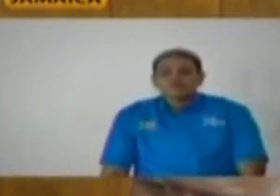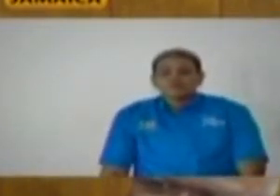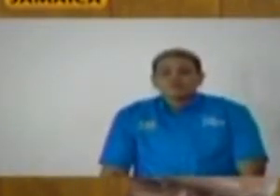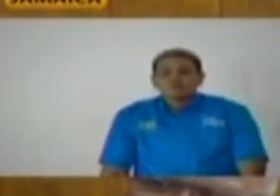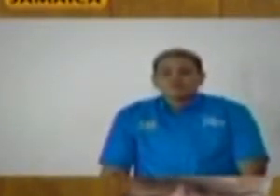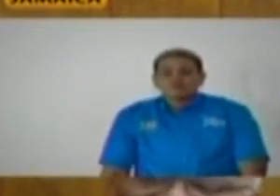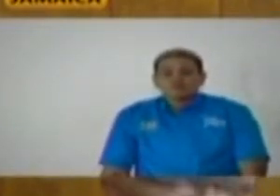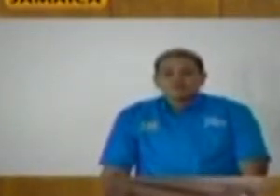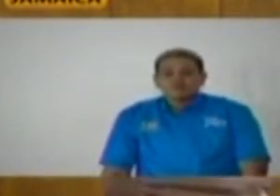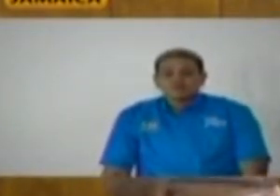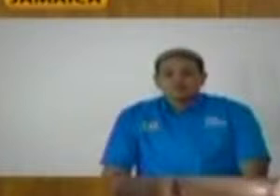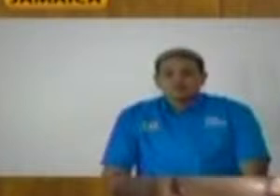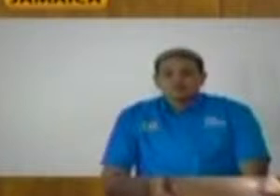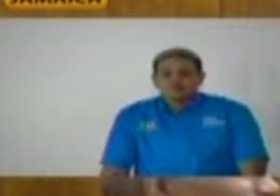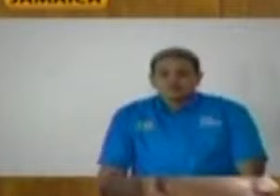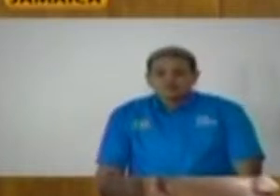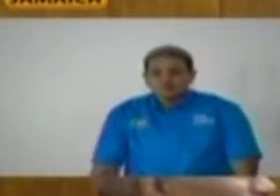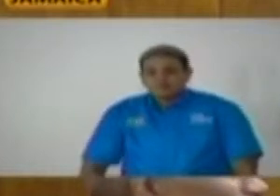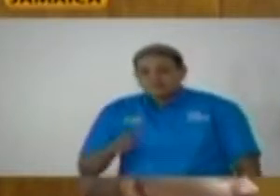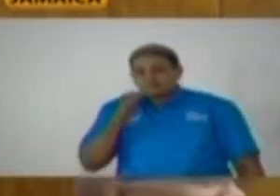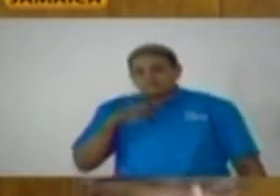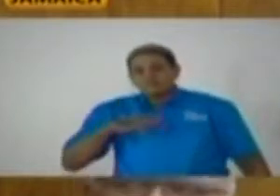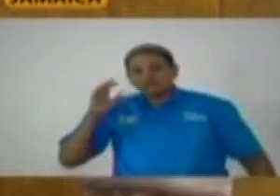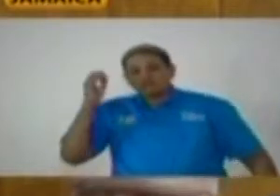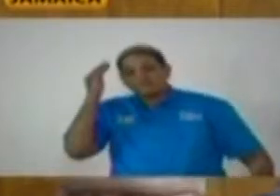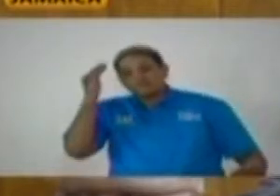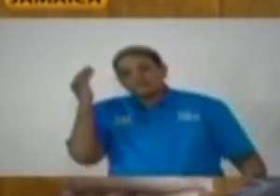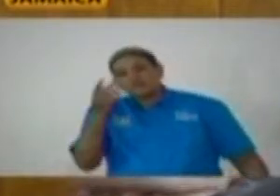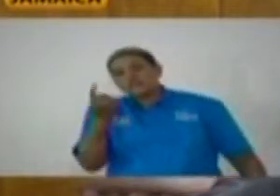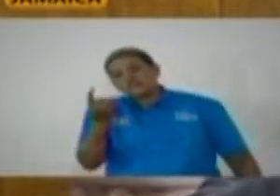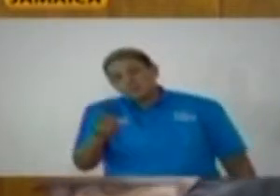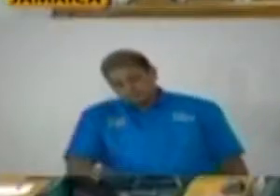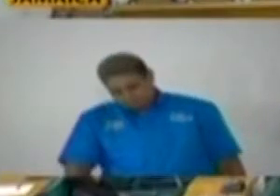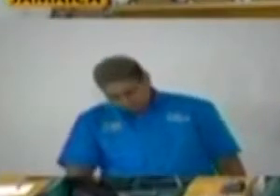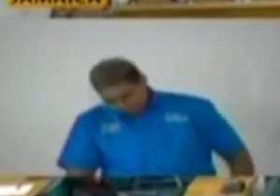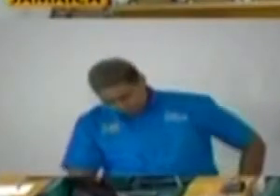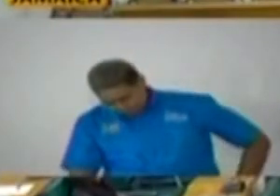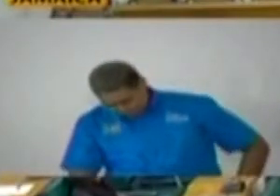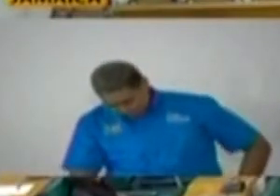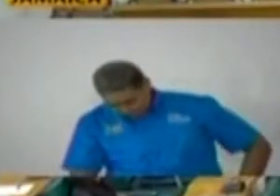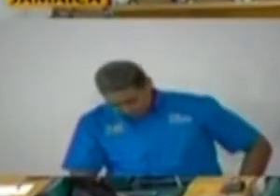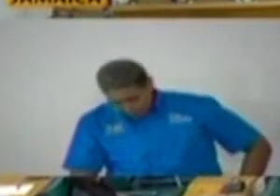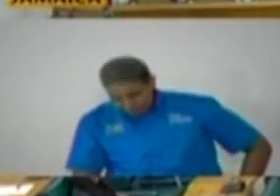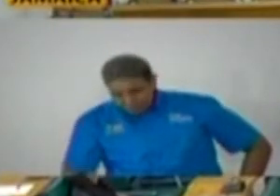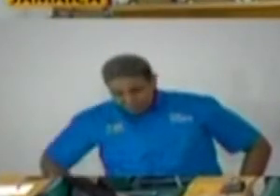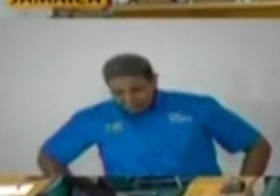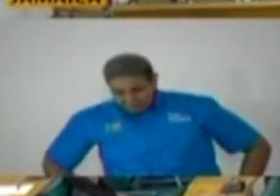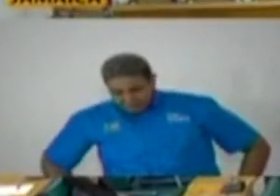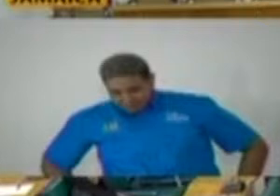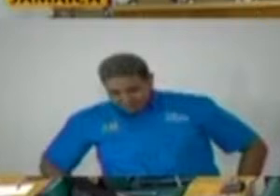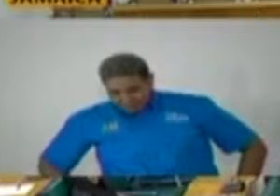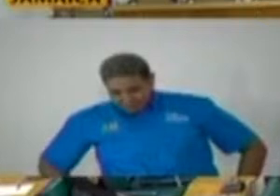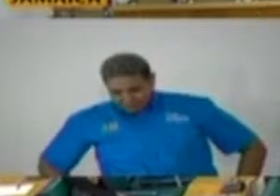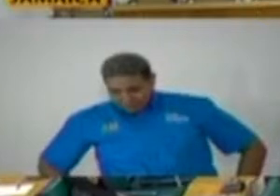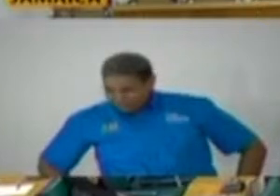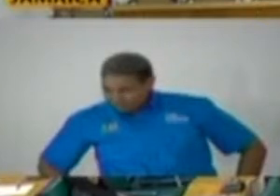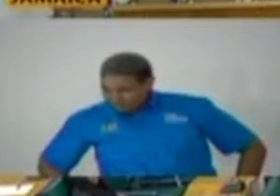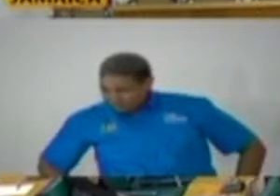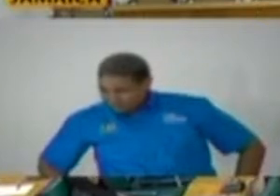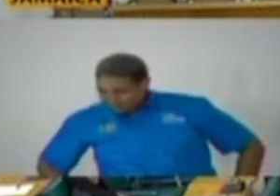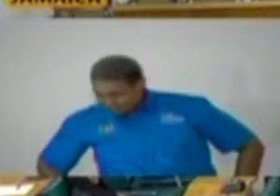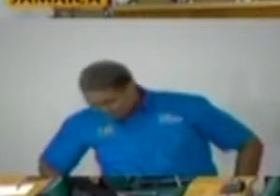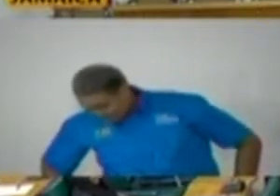Madam Speaker, let me tell you something. Let me tell you something. What? I was here for years. So